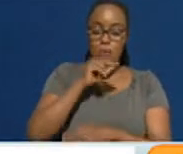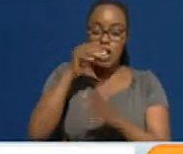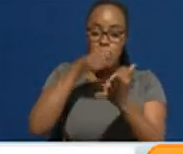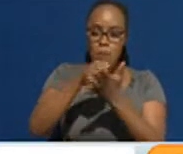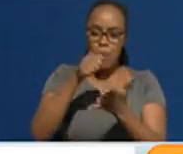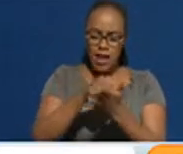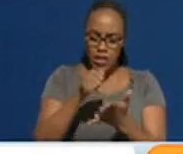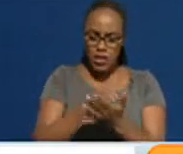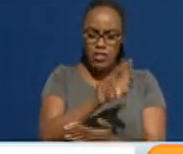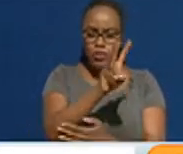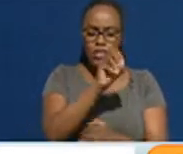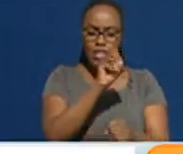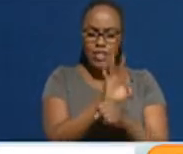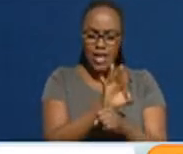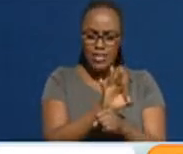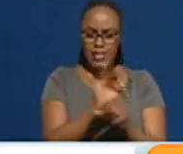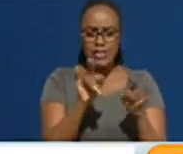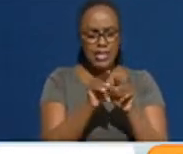since 2013